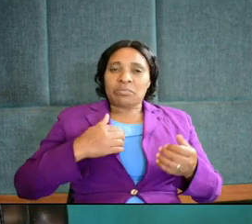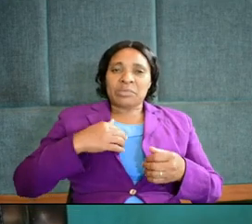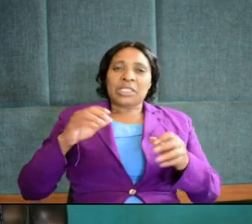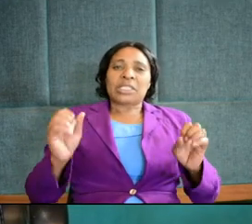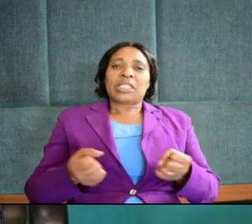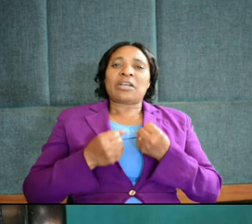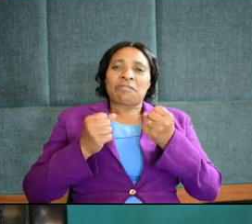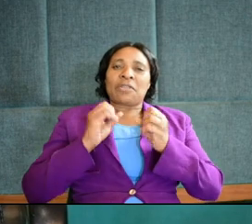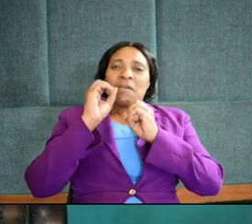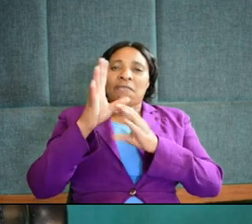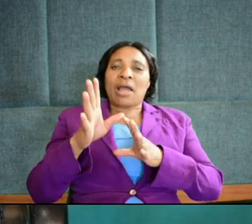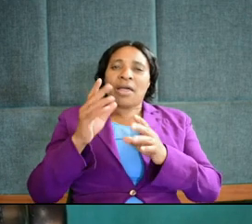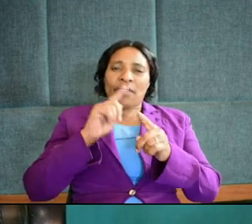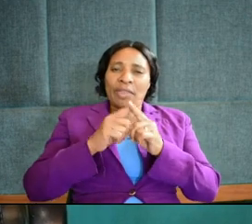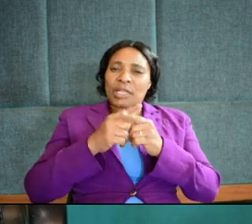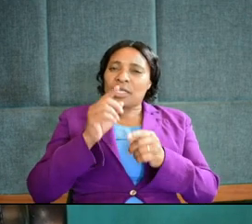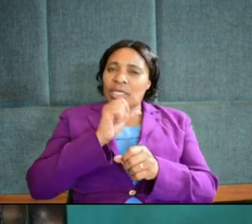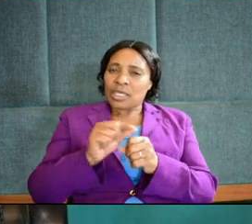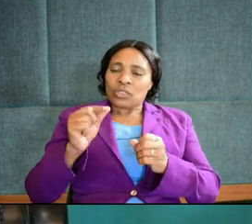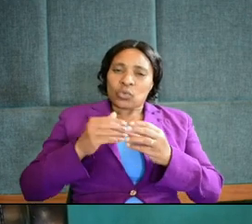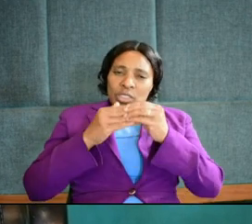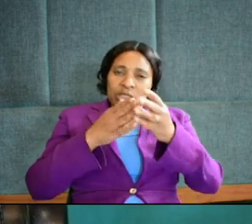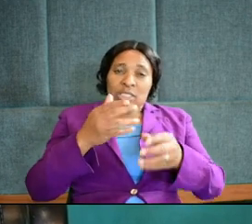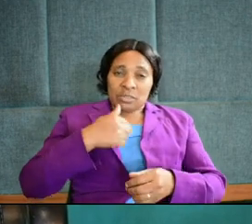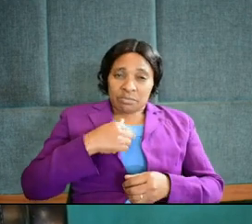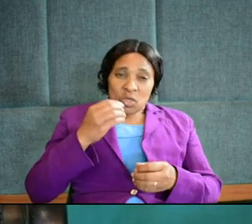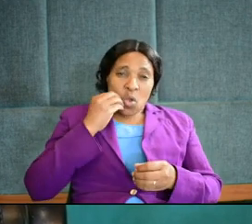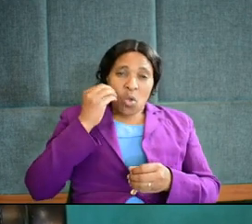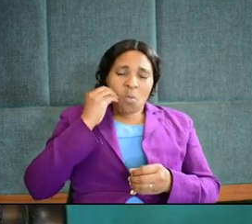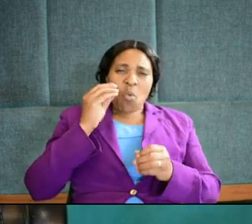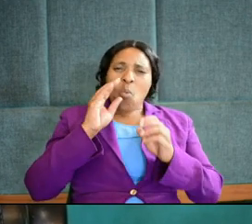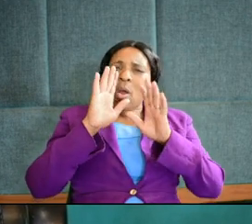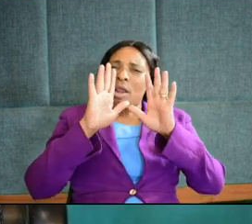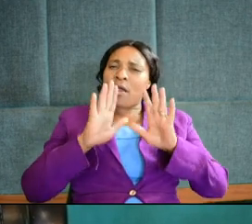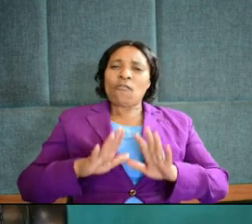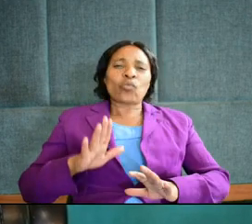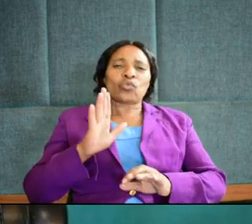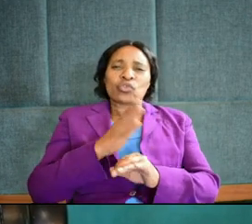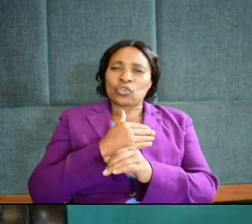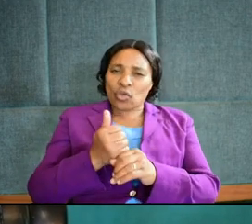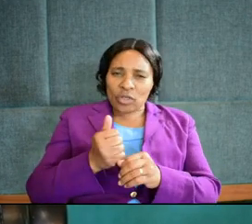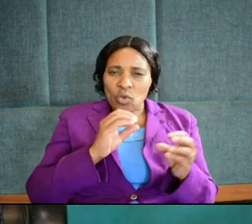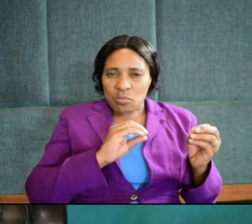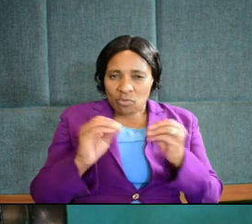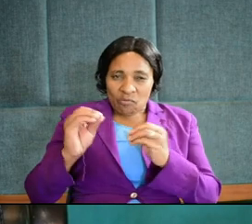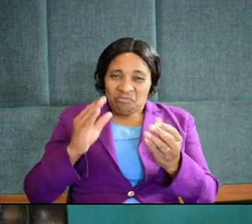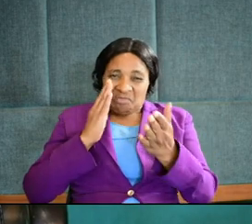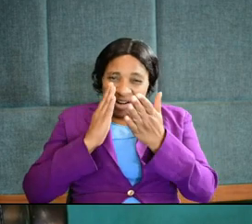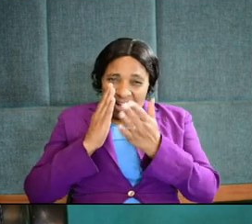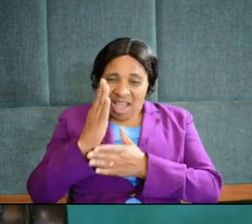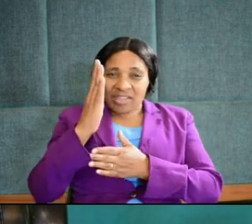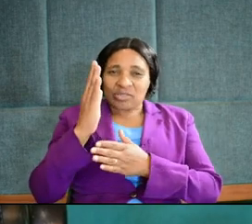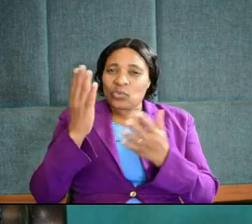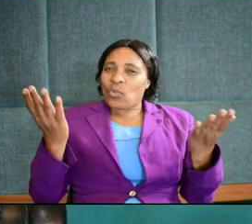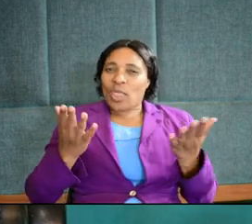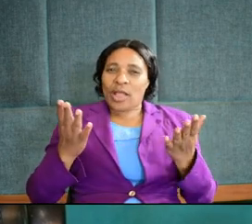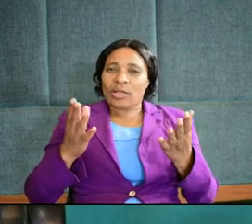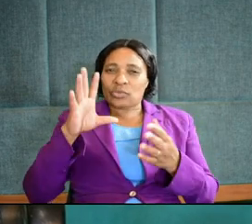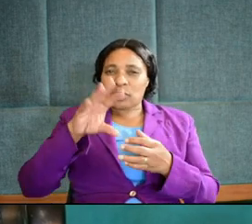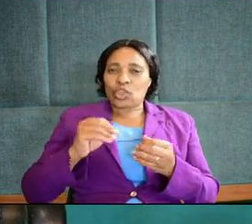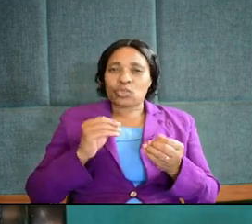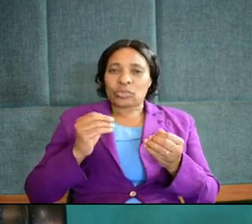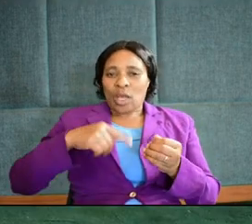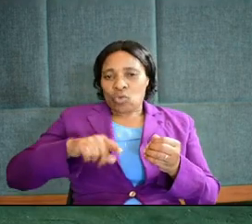and grace will lead me home. What a wonderful song. We'll move right to the flashlight. Ashley will take us